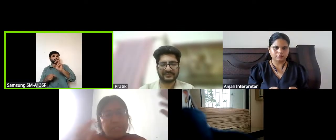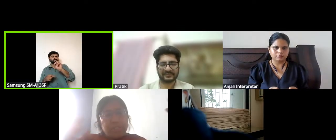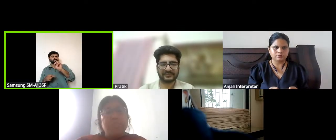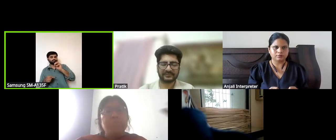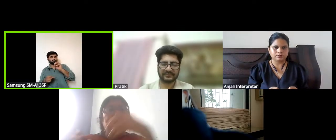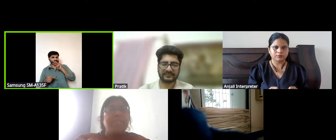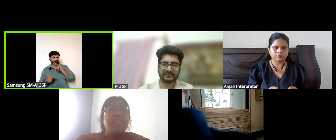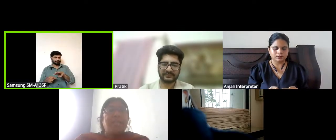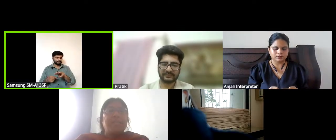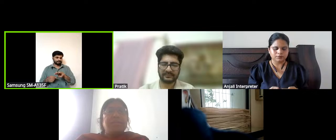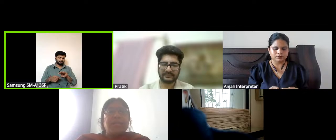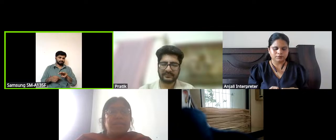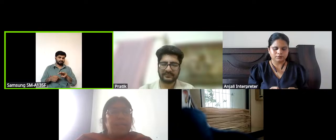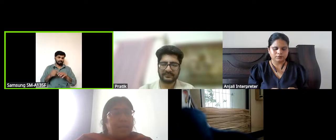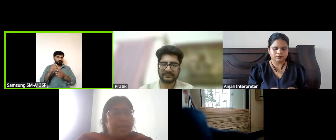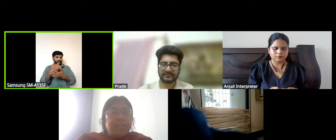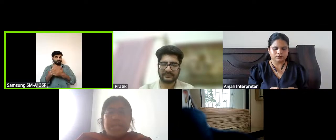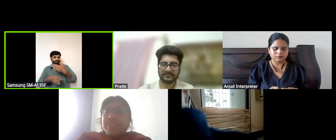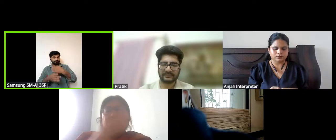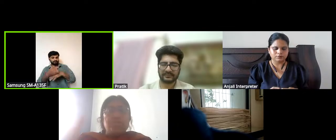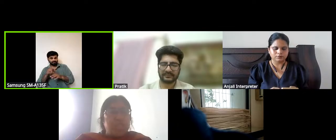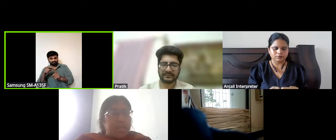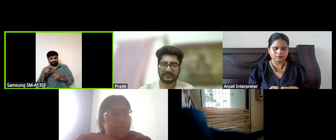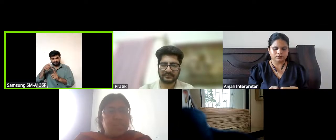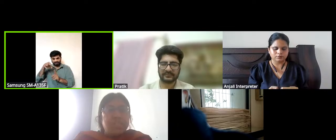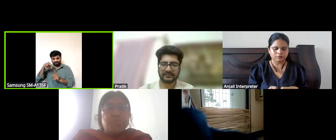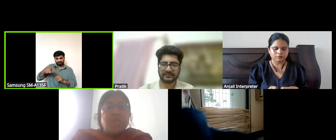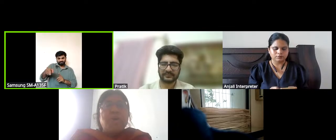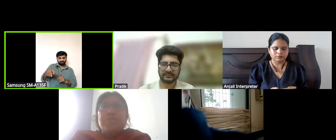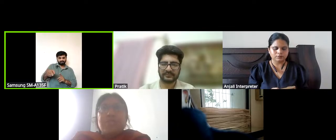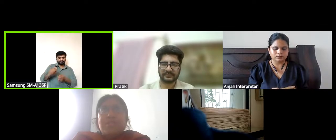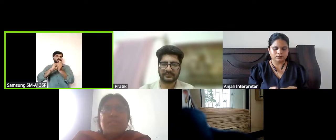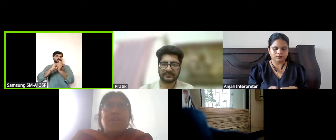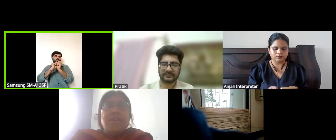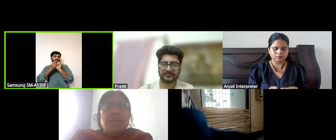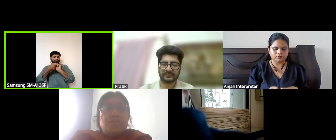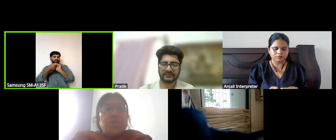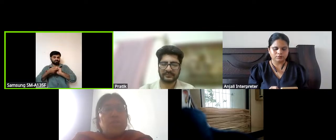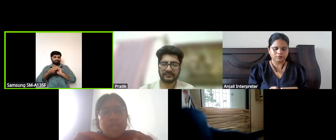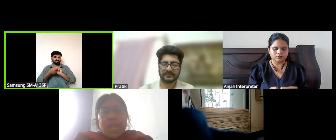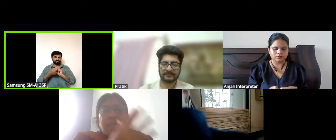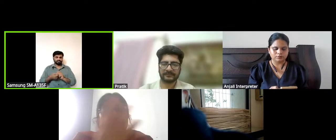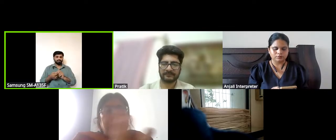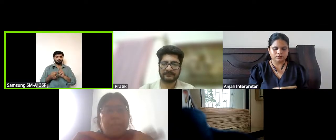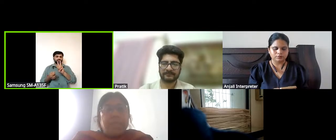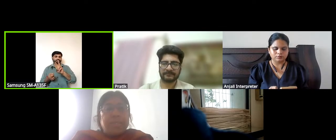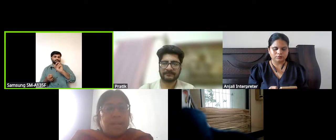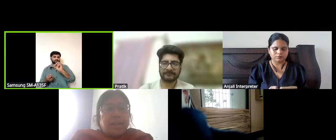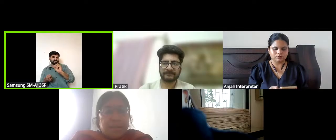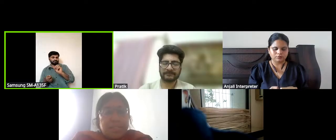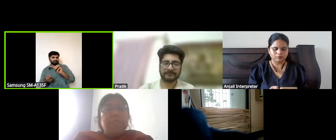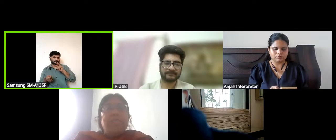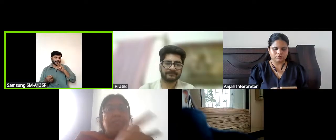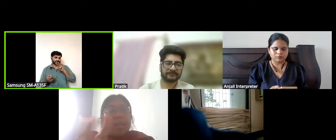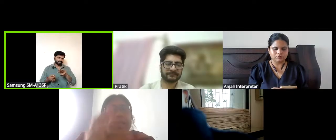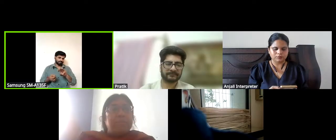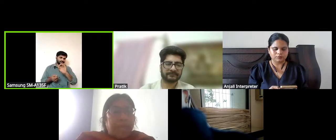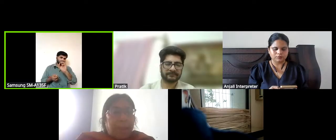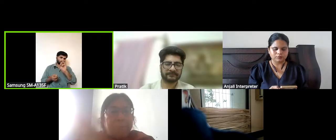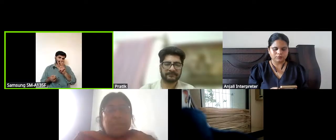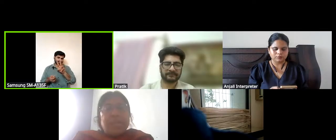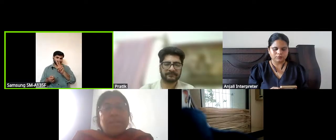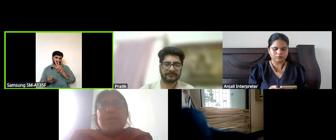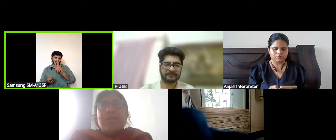even for the disability sector, that things are going to change in the 2000s. So we also had a campaign, that Disability